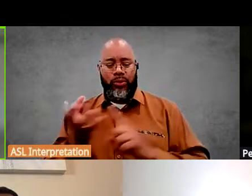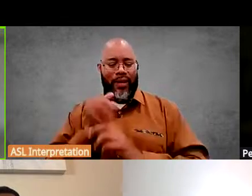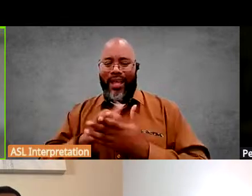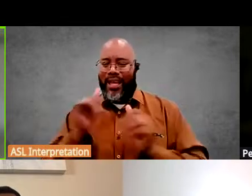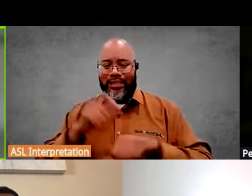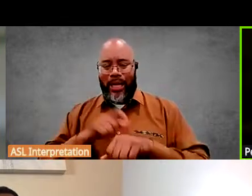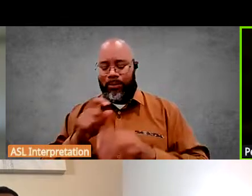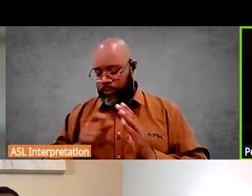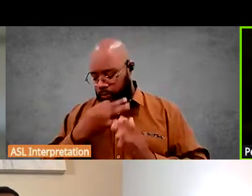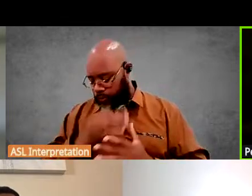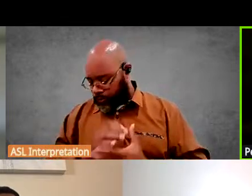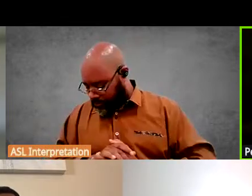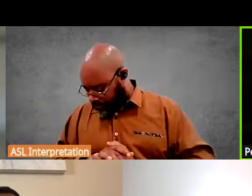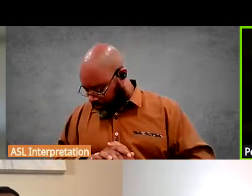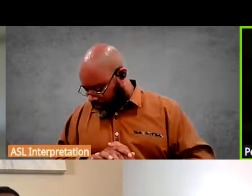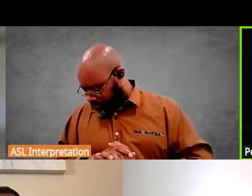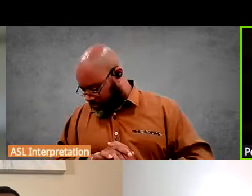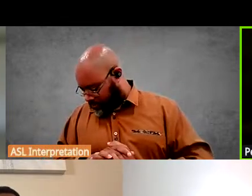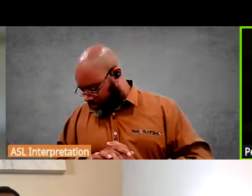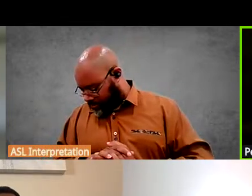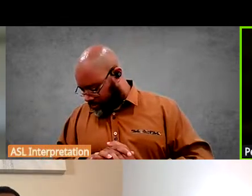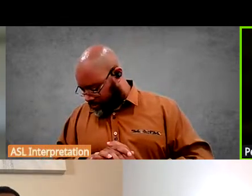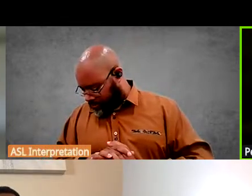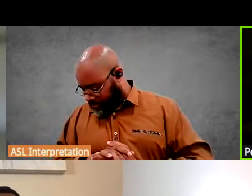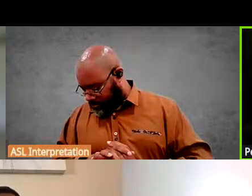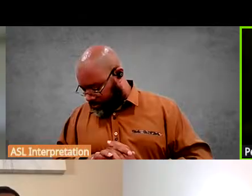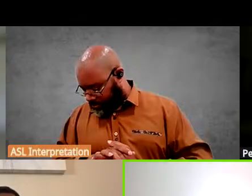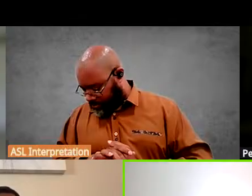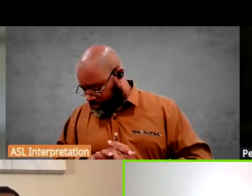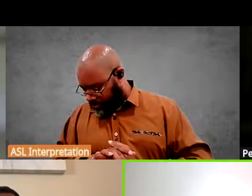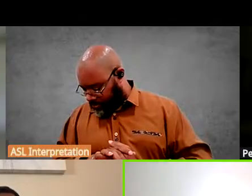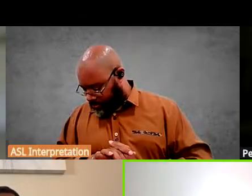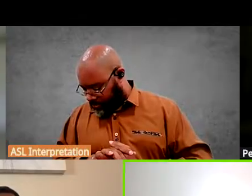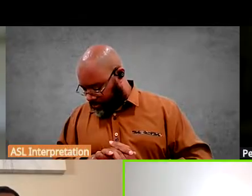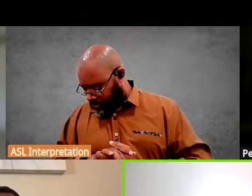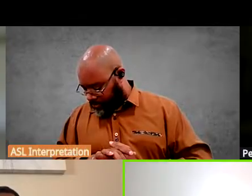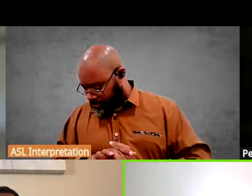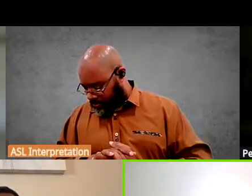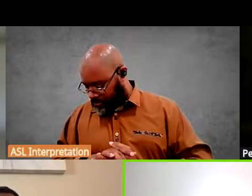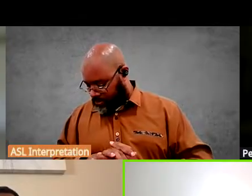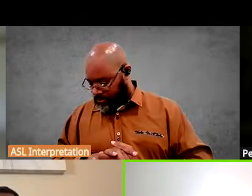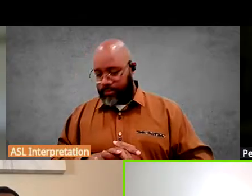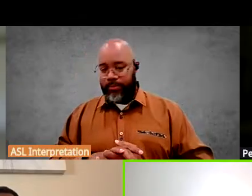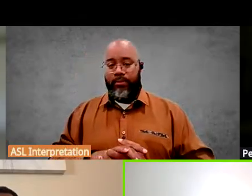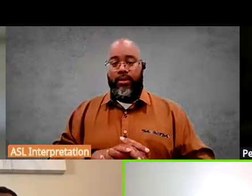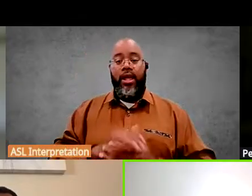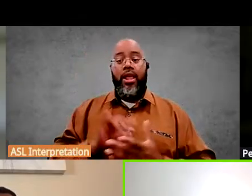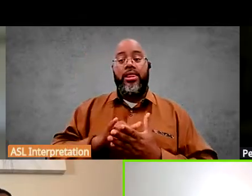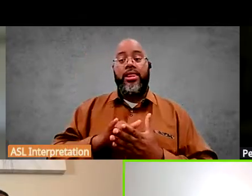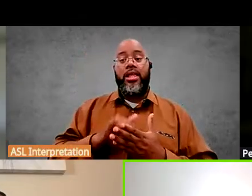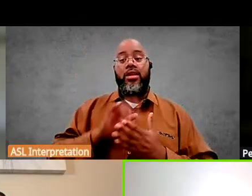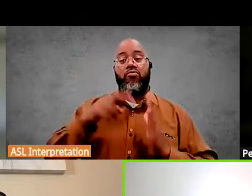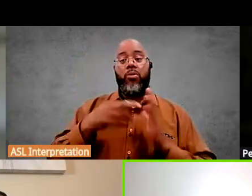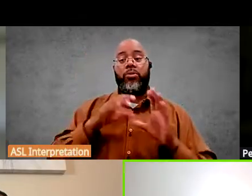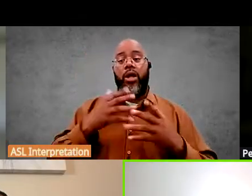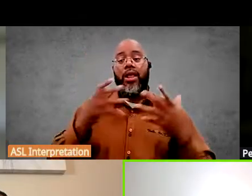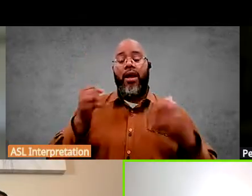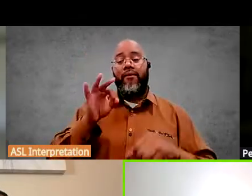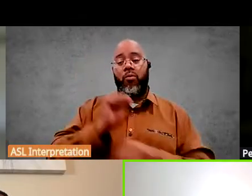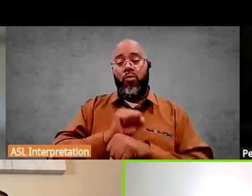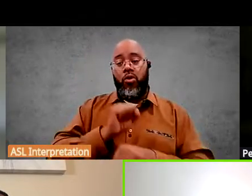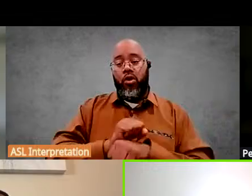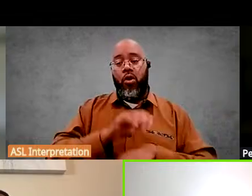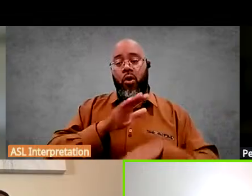just so you know. Got it. Mm. In my current role, I'm doing quite a lot of work